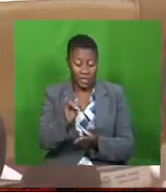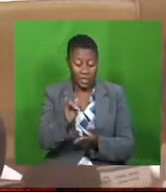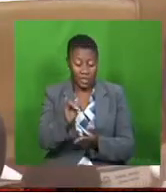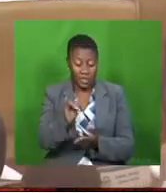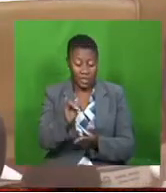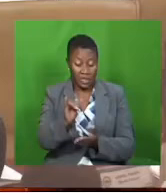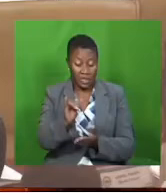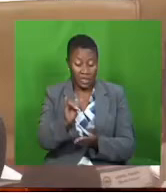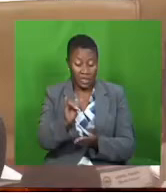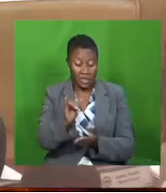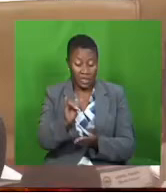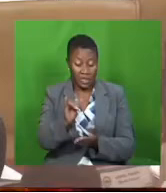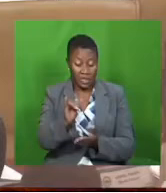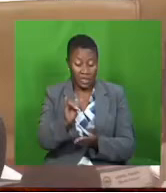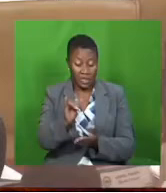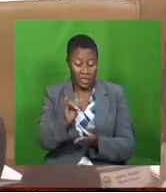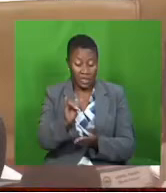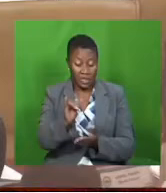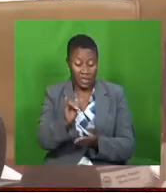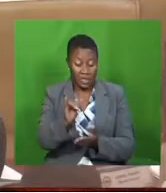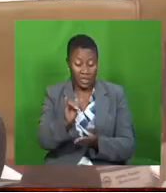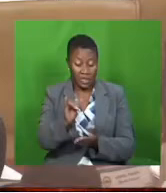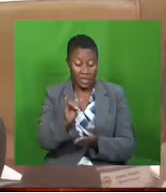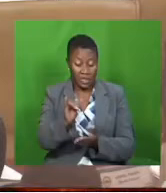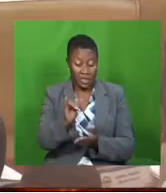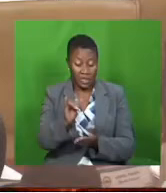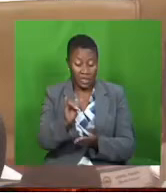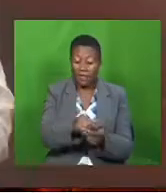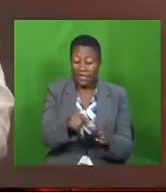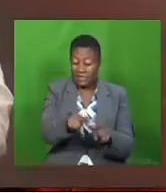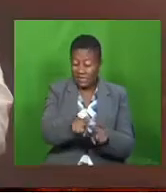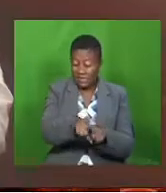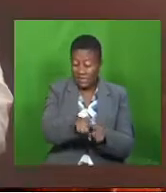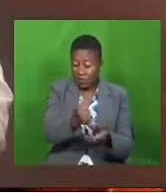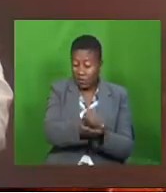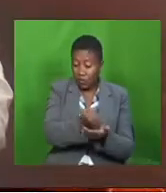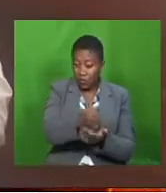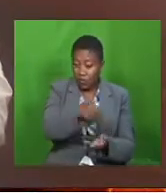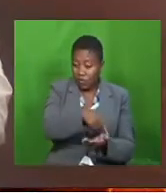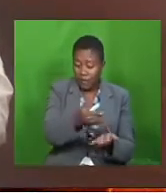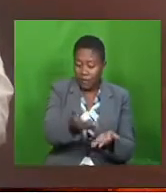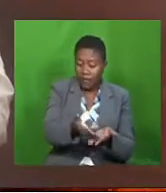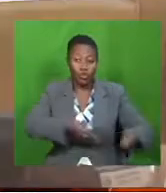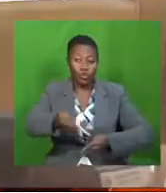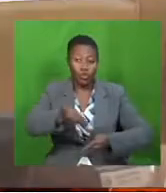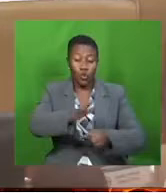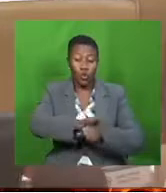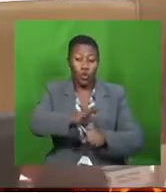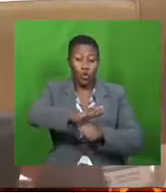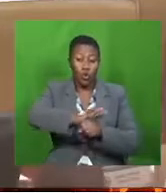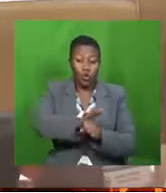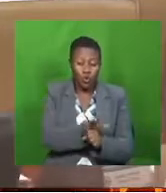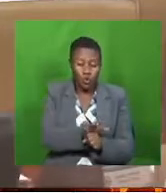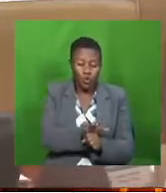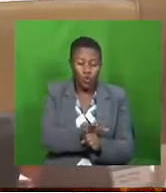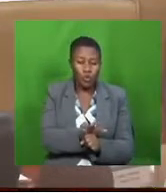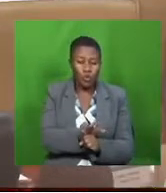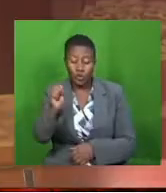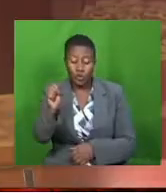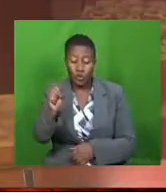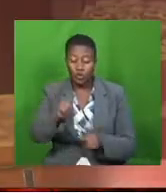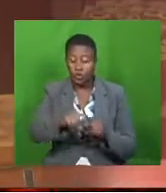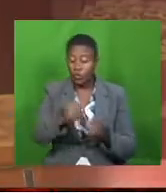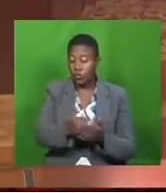Honorable the chair, sir, one more mind is the Cassian farmer COVID 19 Umbrano. NSC Parliament and Probia by COVID 19,